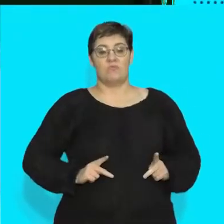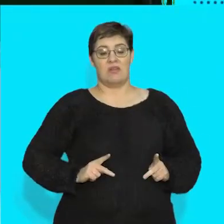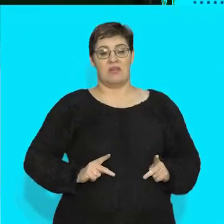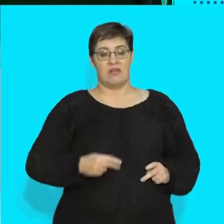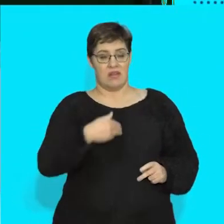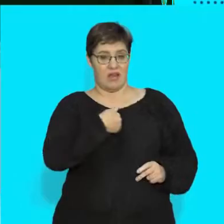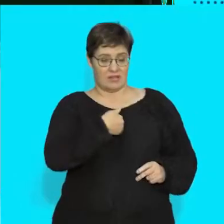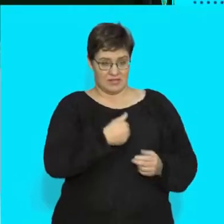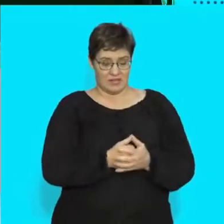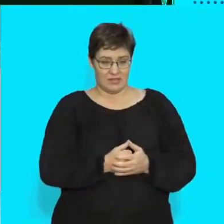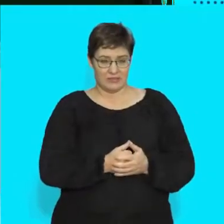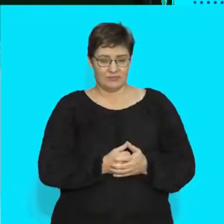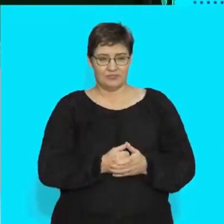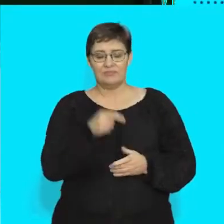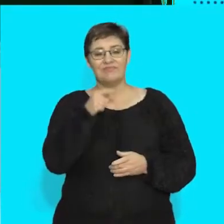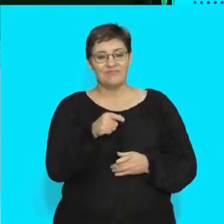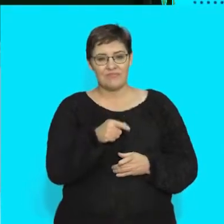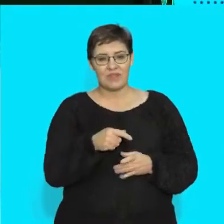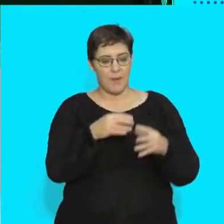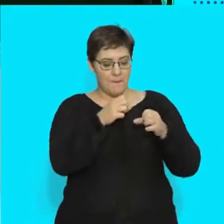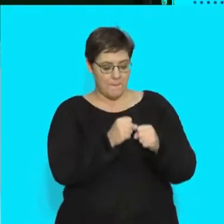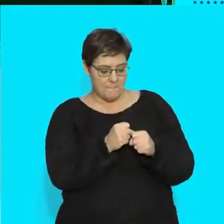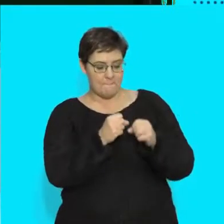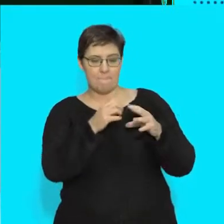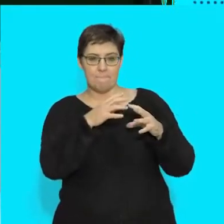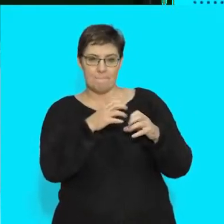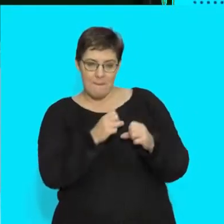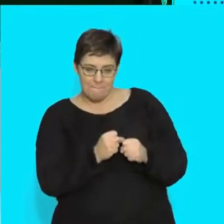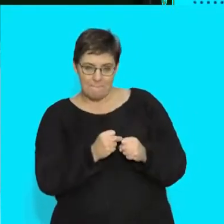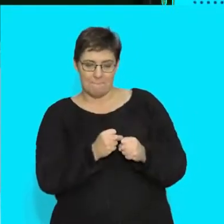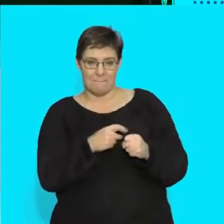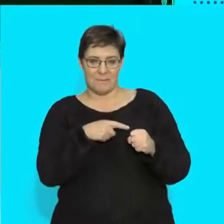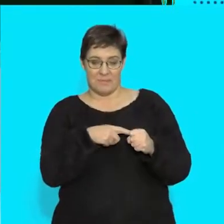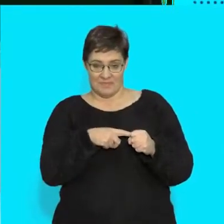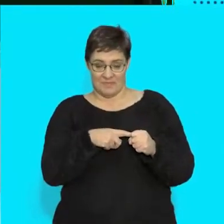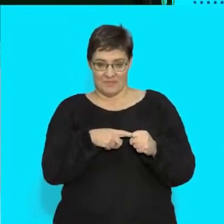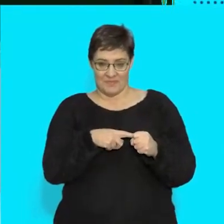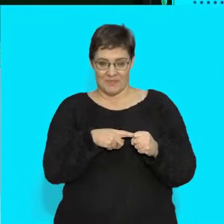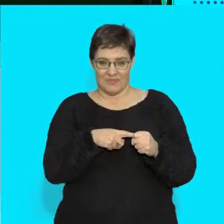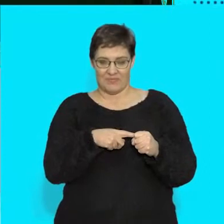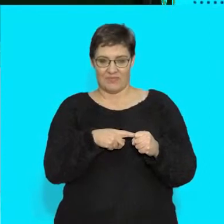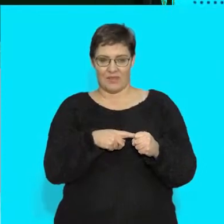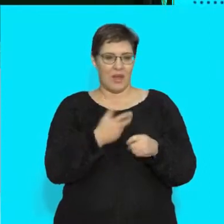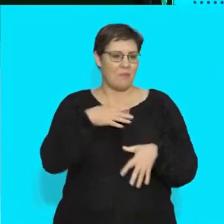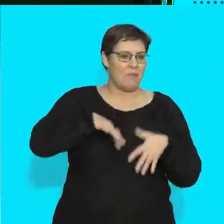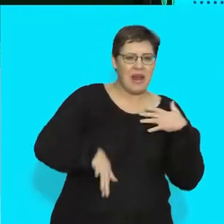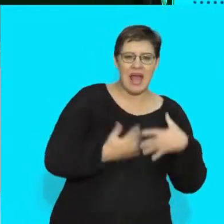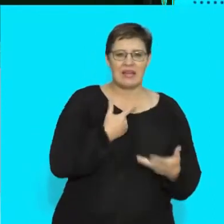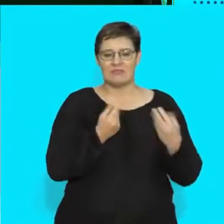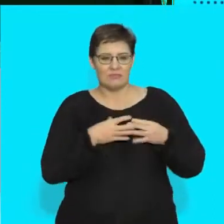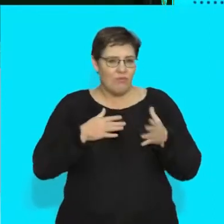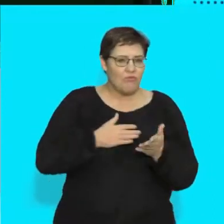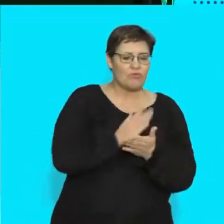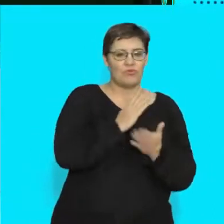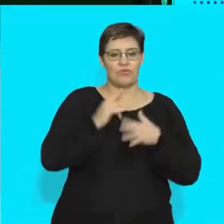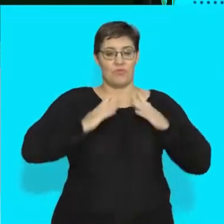I look at this fist-sized organ, that is just the pumping behind, all right, the heart, or the blood that